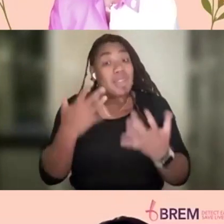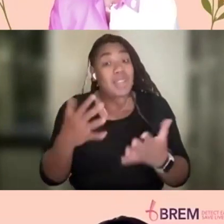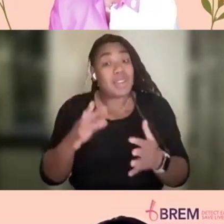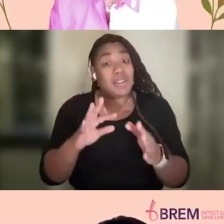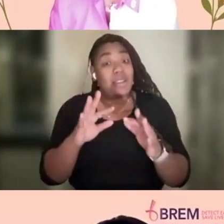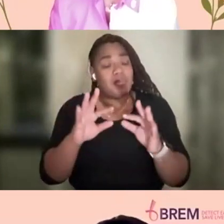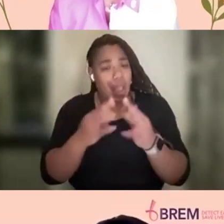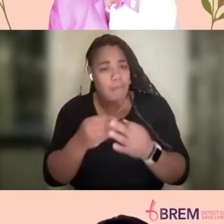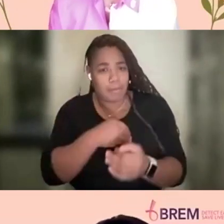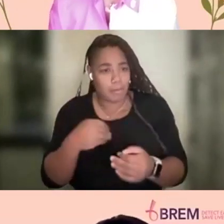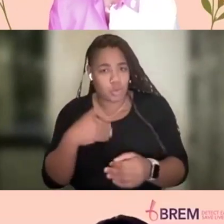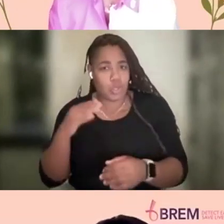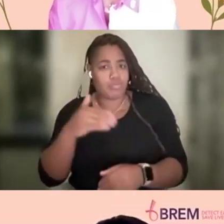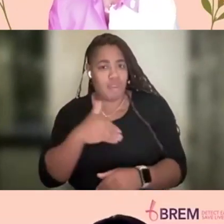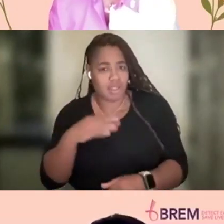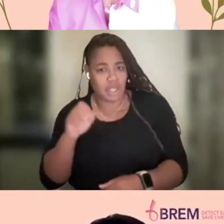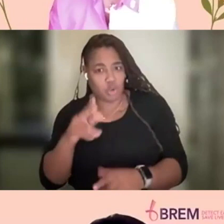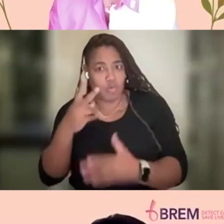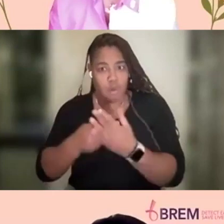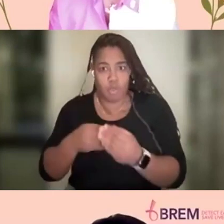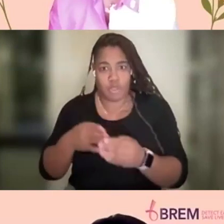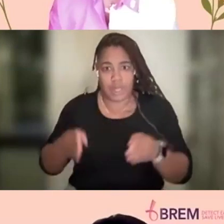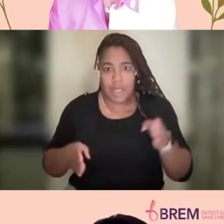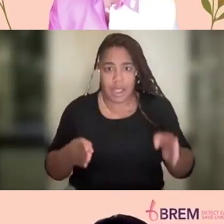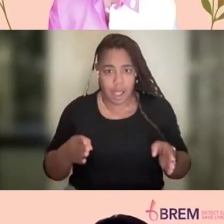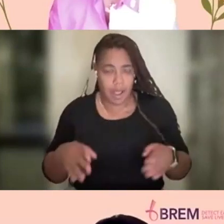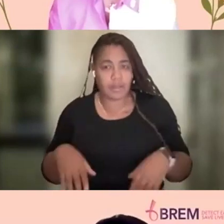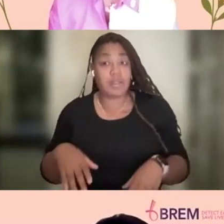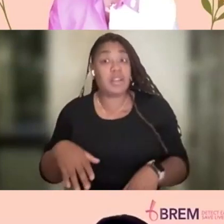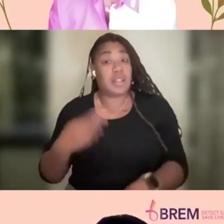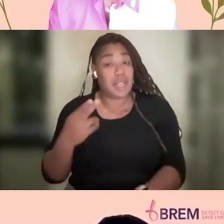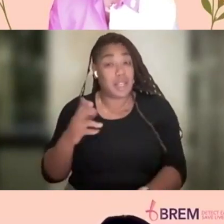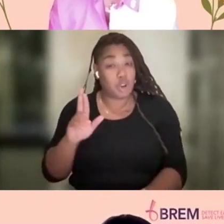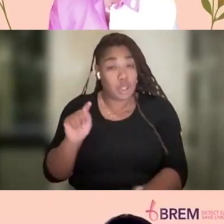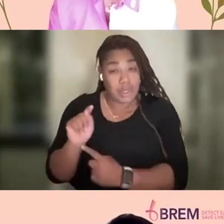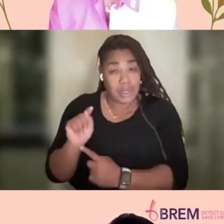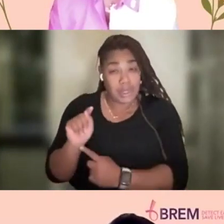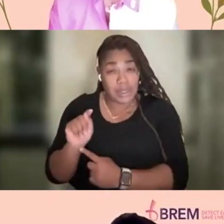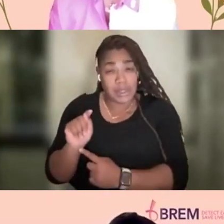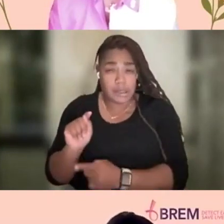sides, including the mother, is hormone HRT, I believe that's hormone therapy,